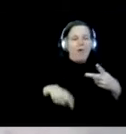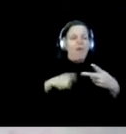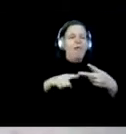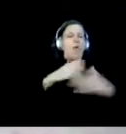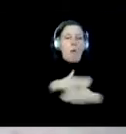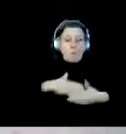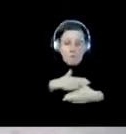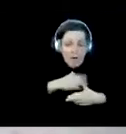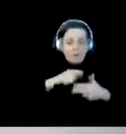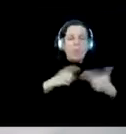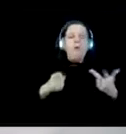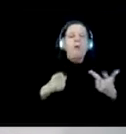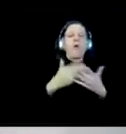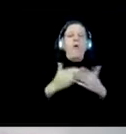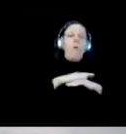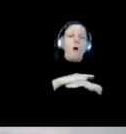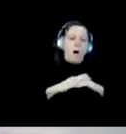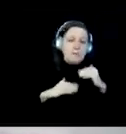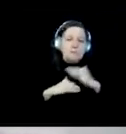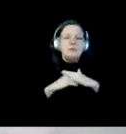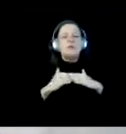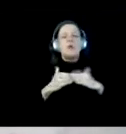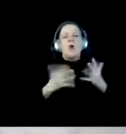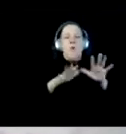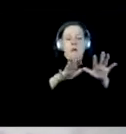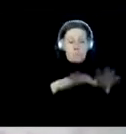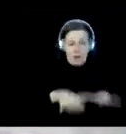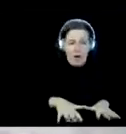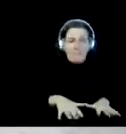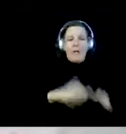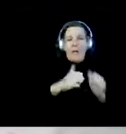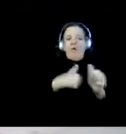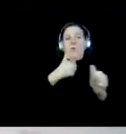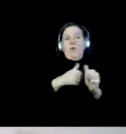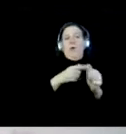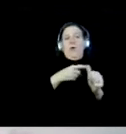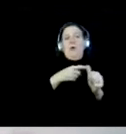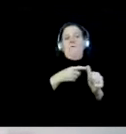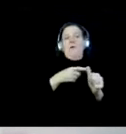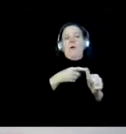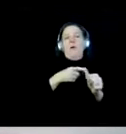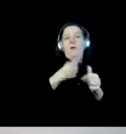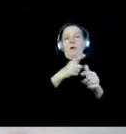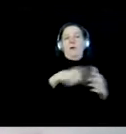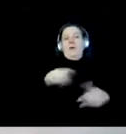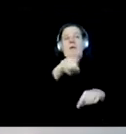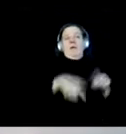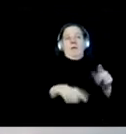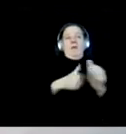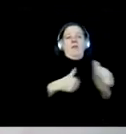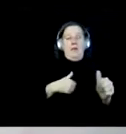calming, anything to kind of avoid the inevitable, something that's a barrier between ourselves and, the forward trajectory